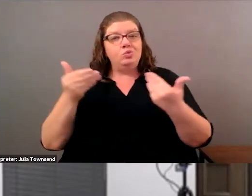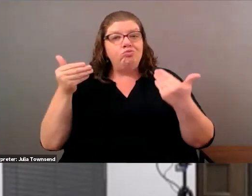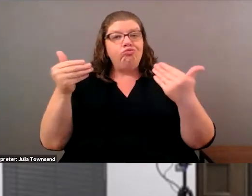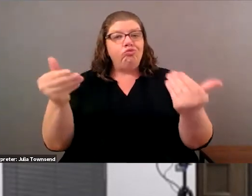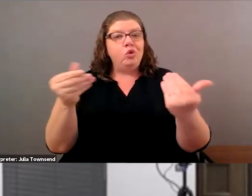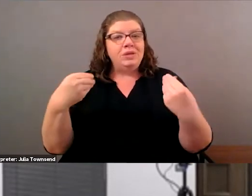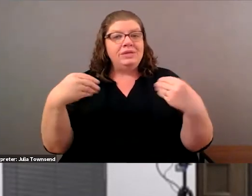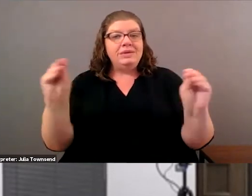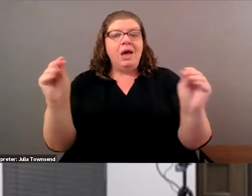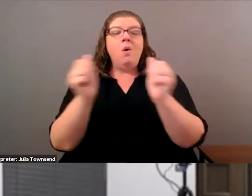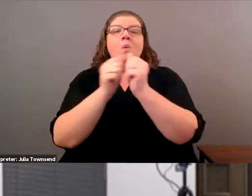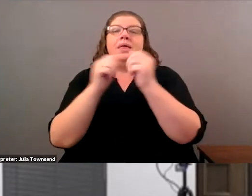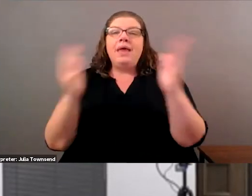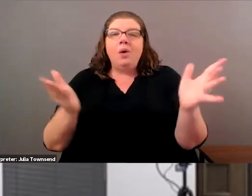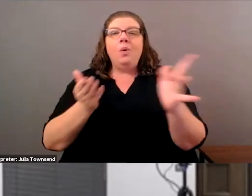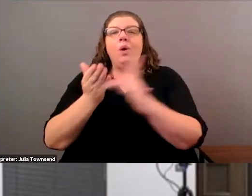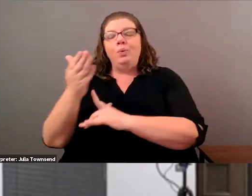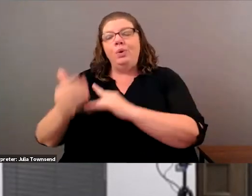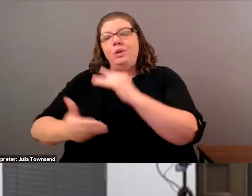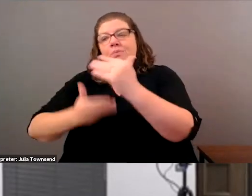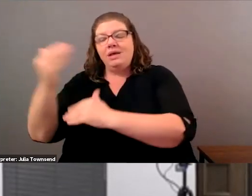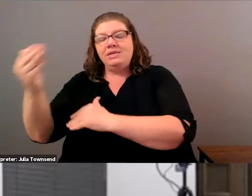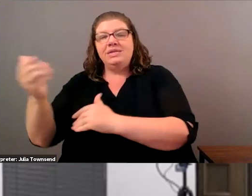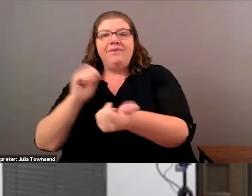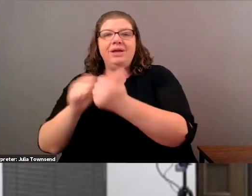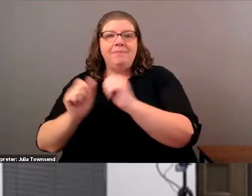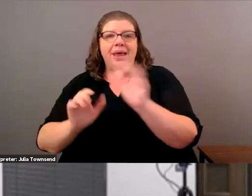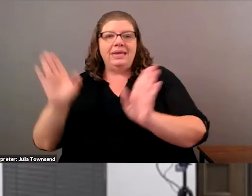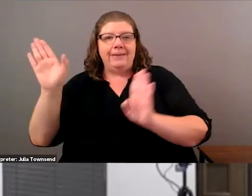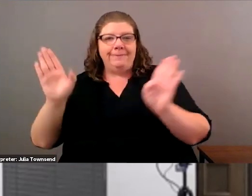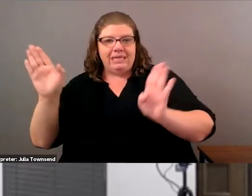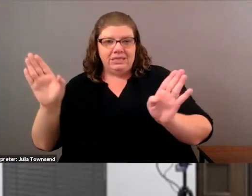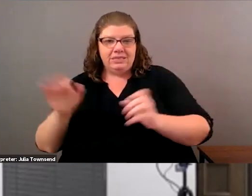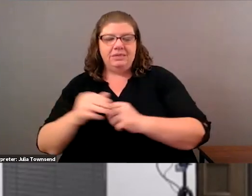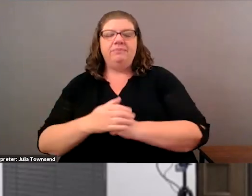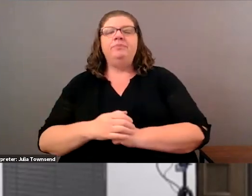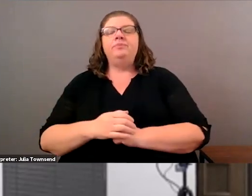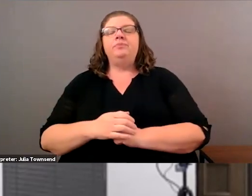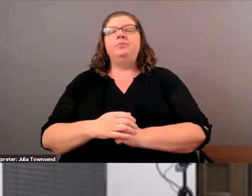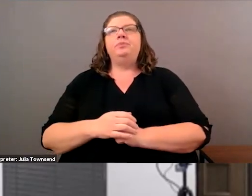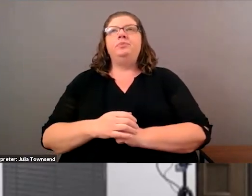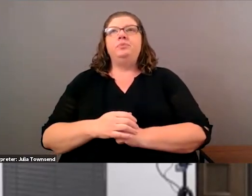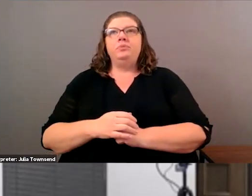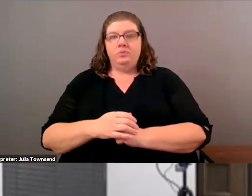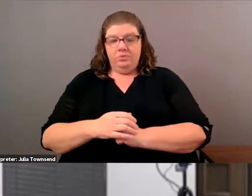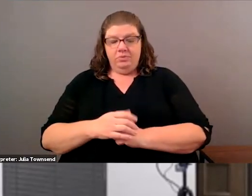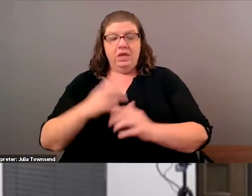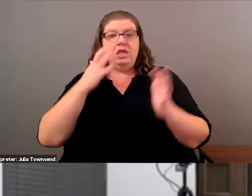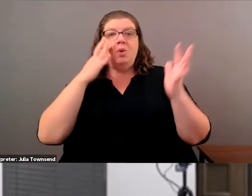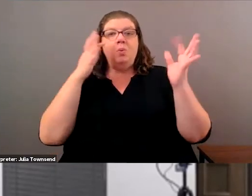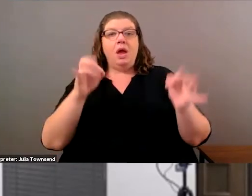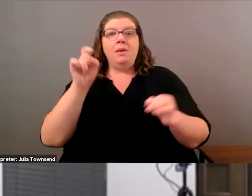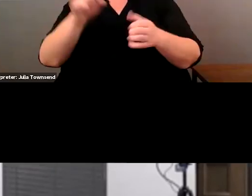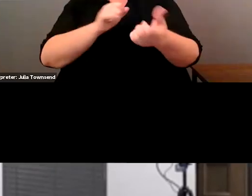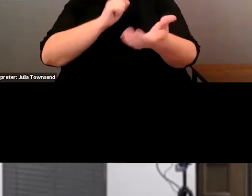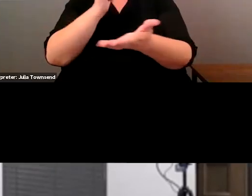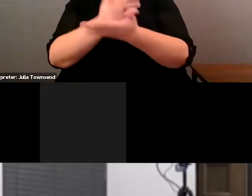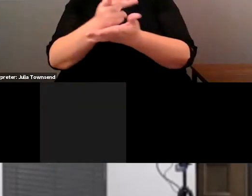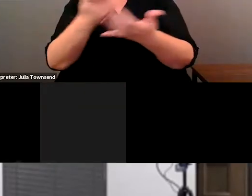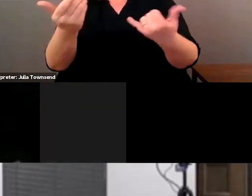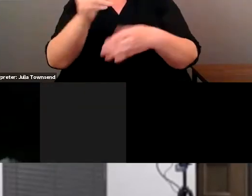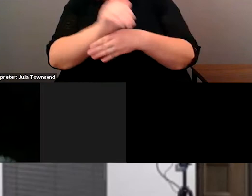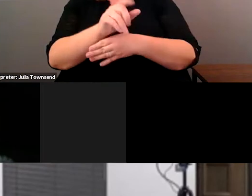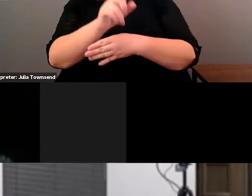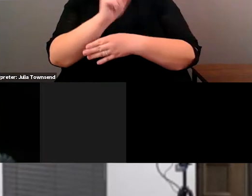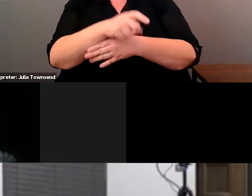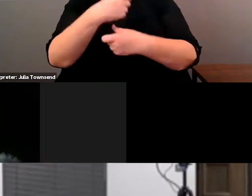Tatum without going through the process of competitive bid. The resolution must be approved tonight to ensure it will